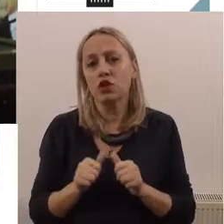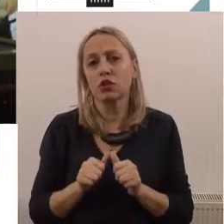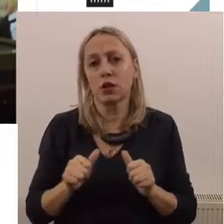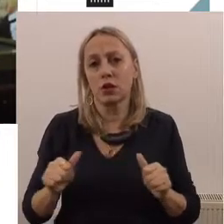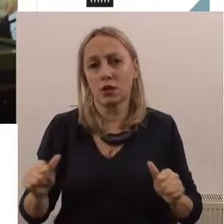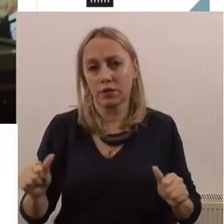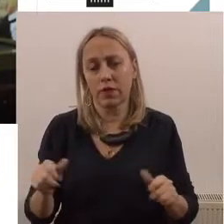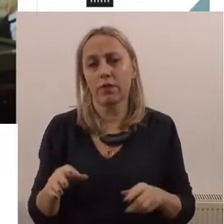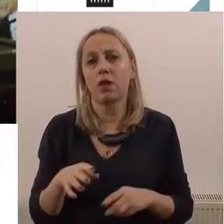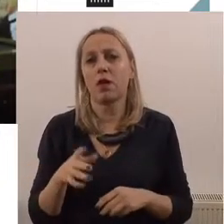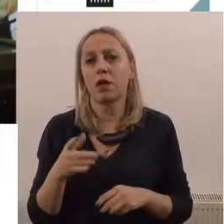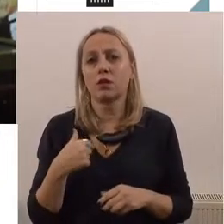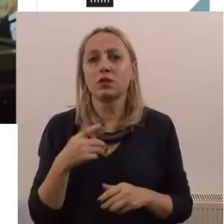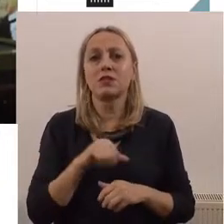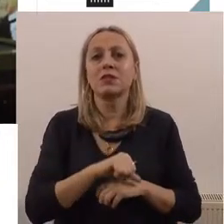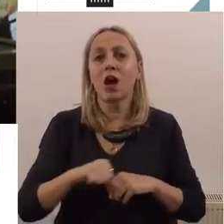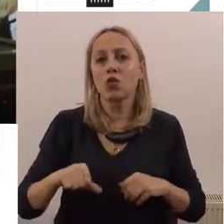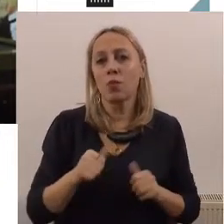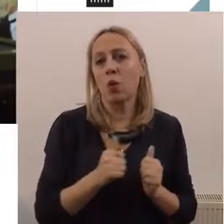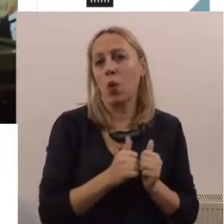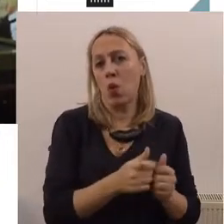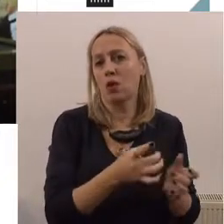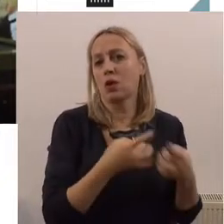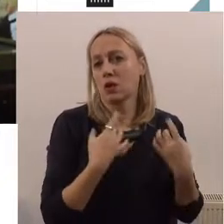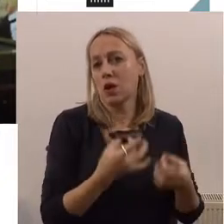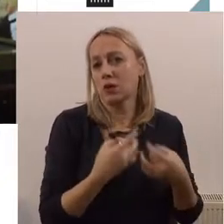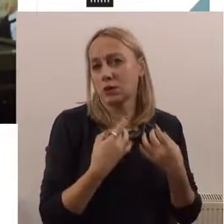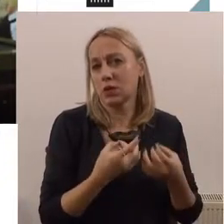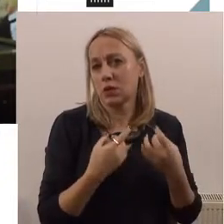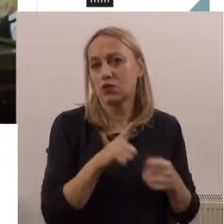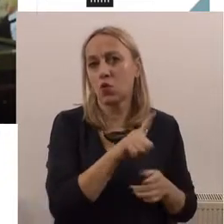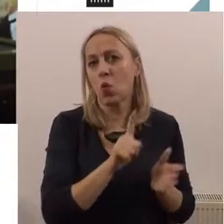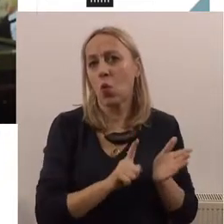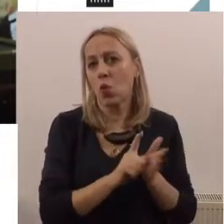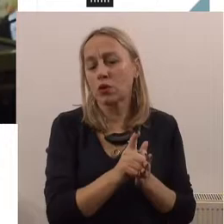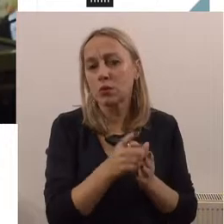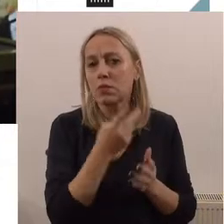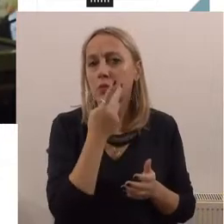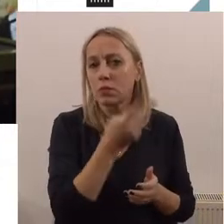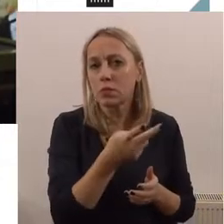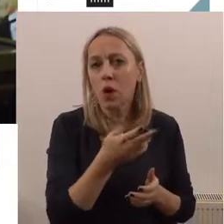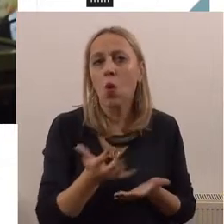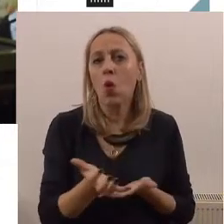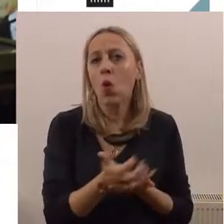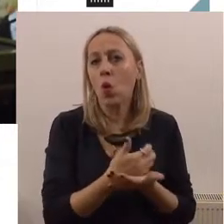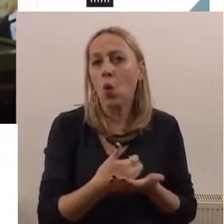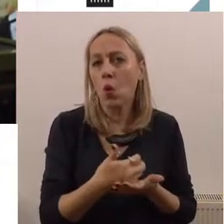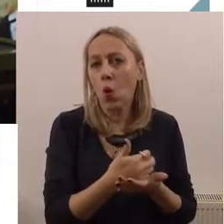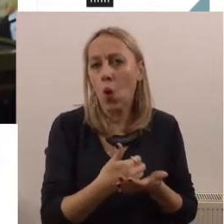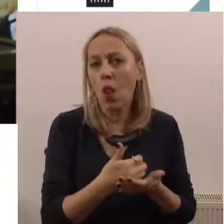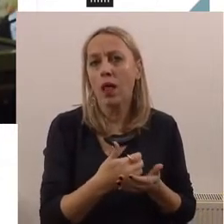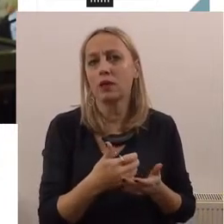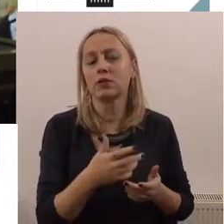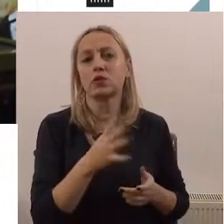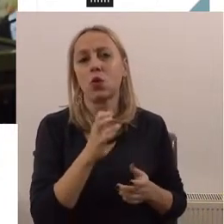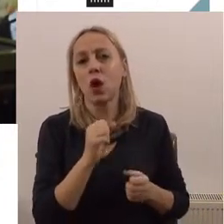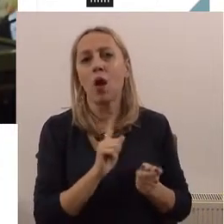same rights and needs as others. And I have just learned from my foreign colleagues